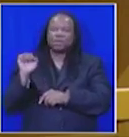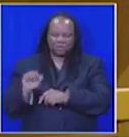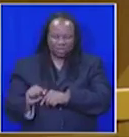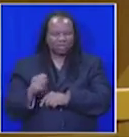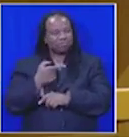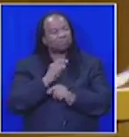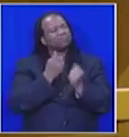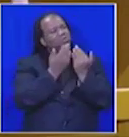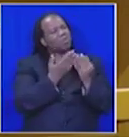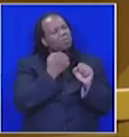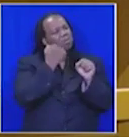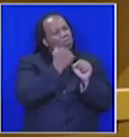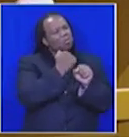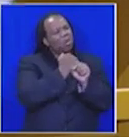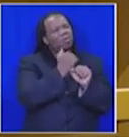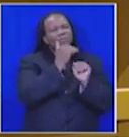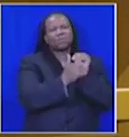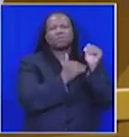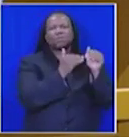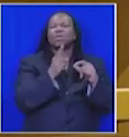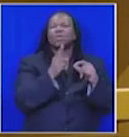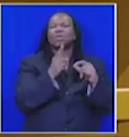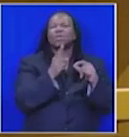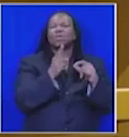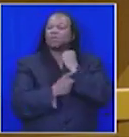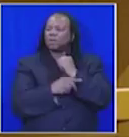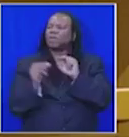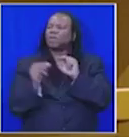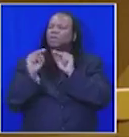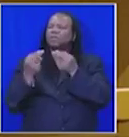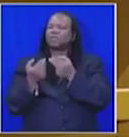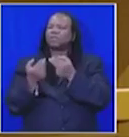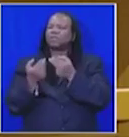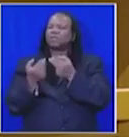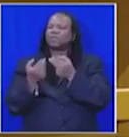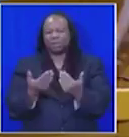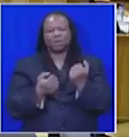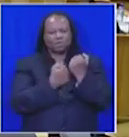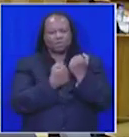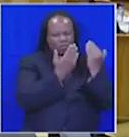department, and in conclusion, the National Freedom Party supports vote 3. I thank you.